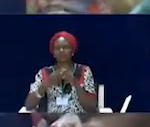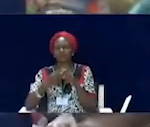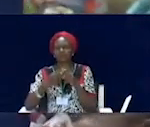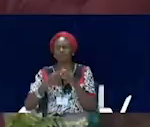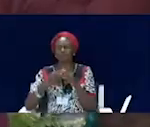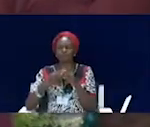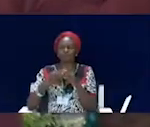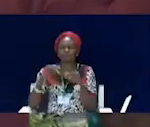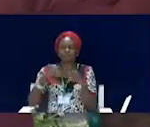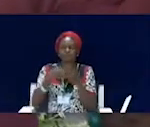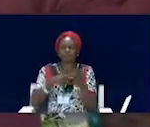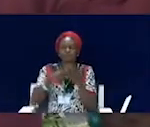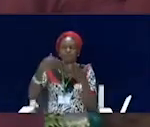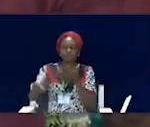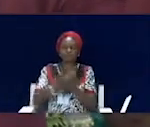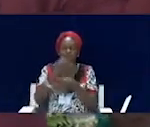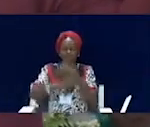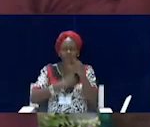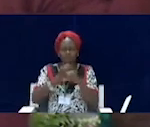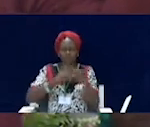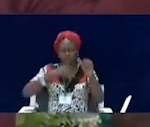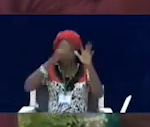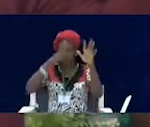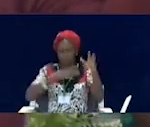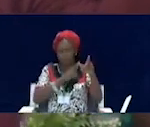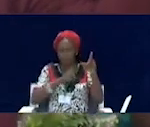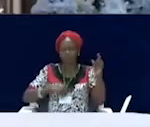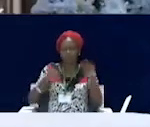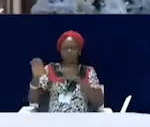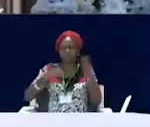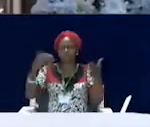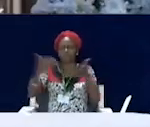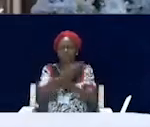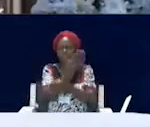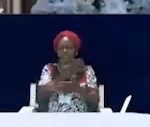This is their new year, my Father and my God, do new things.